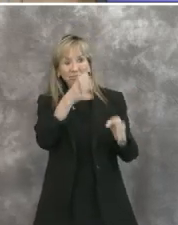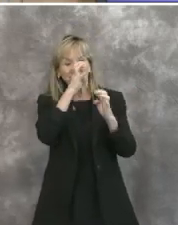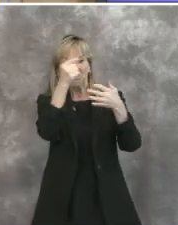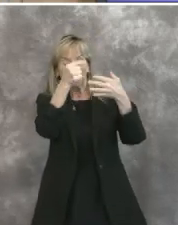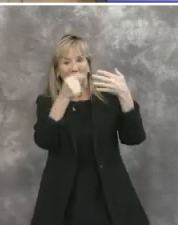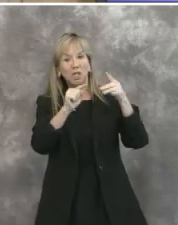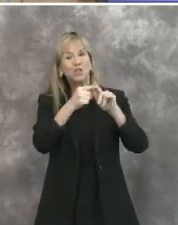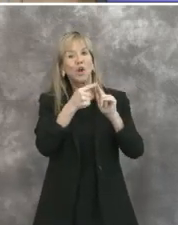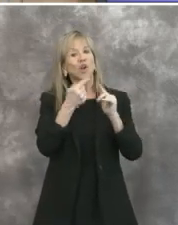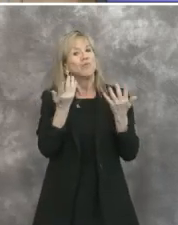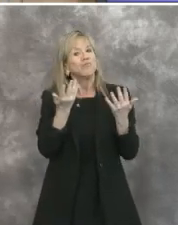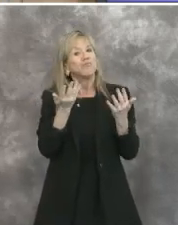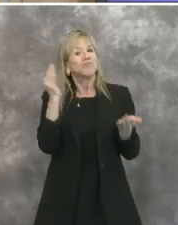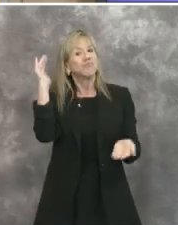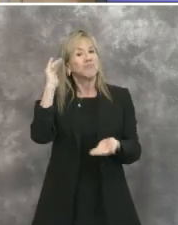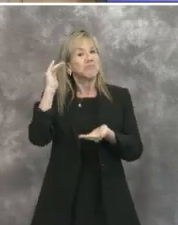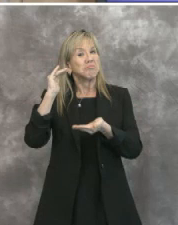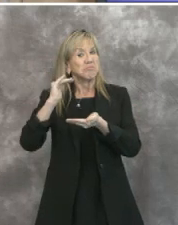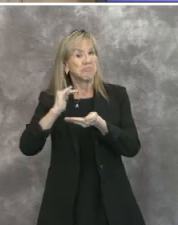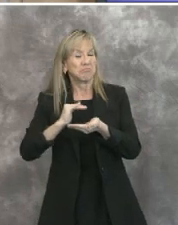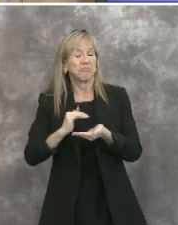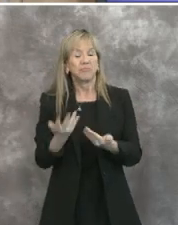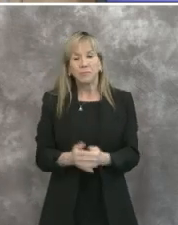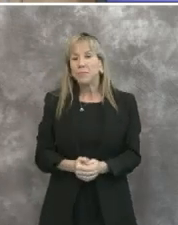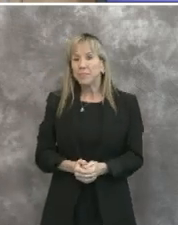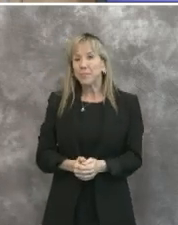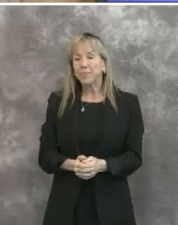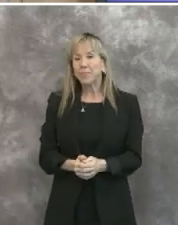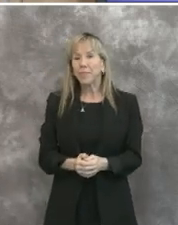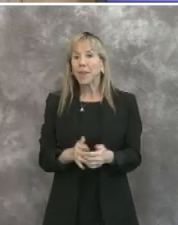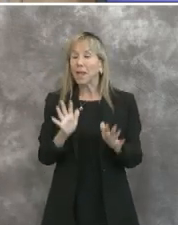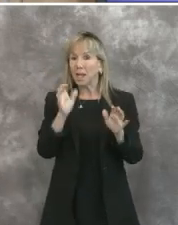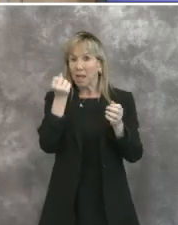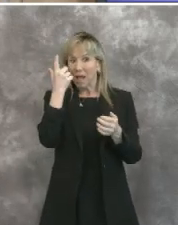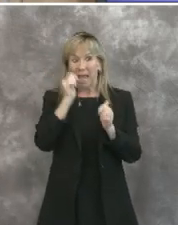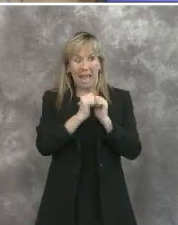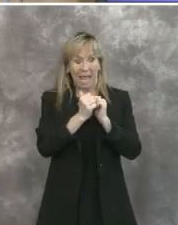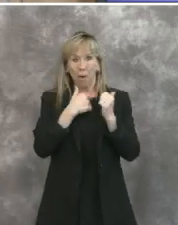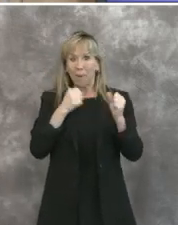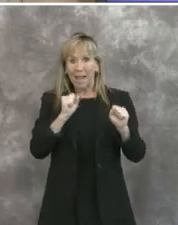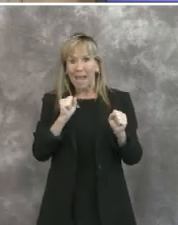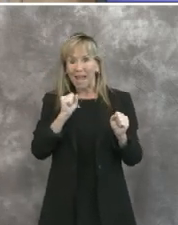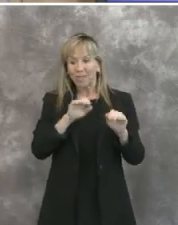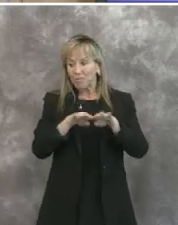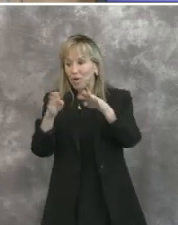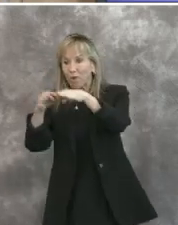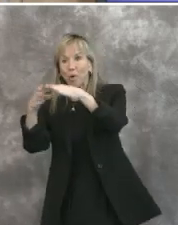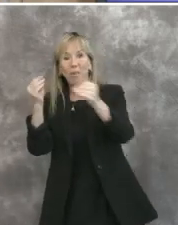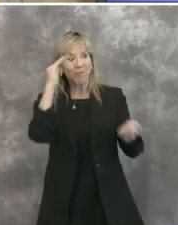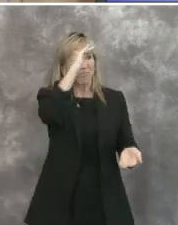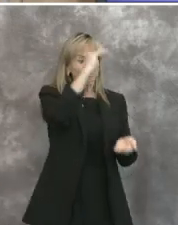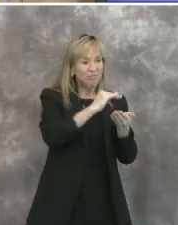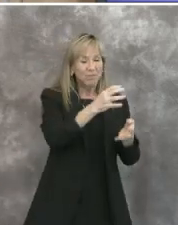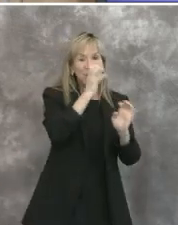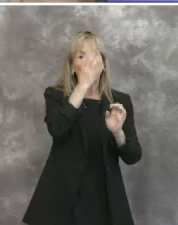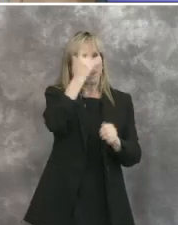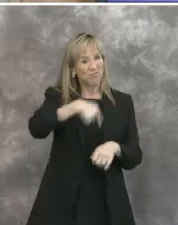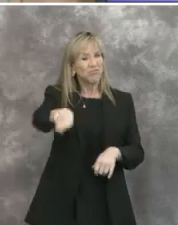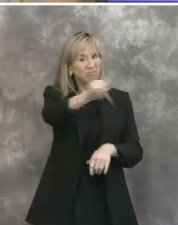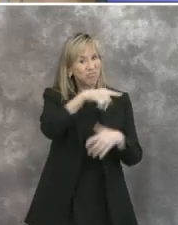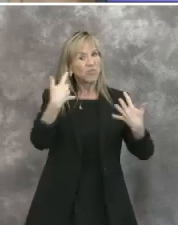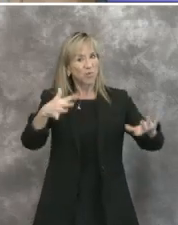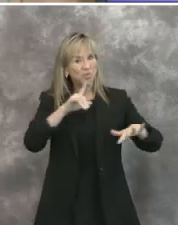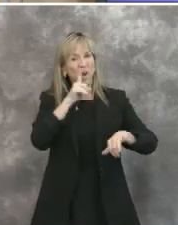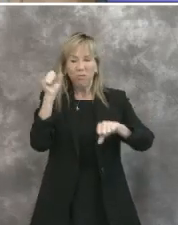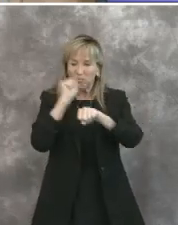up over the course of this next week. But we're only able to take these steps because of the hard work and effort of all